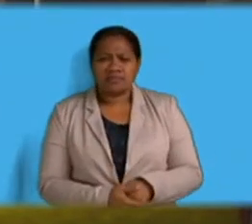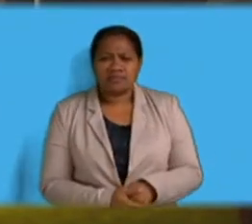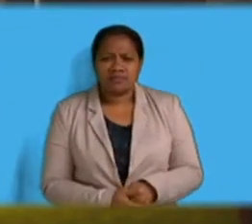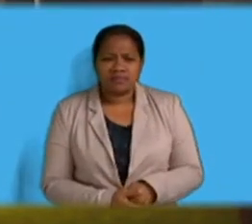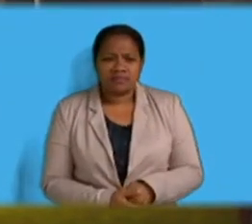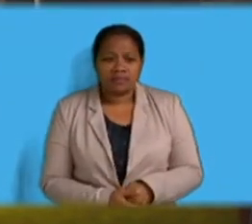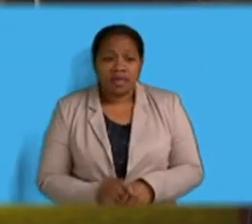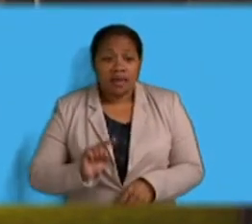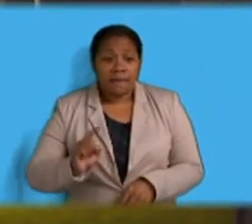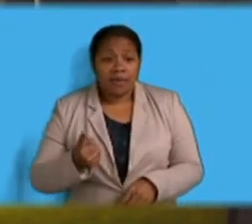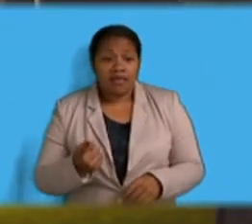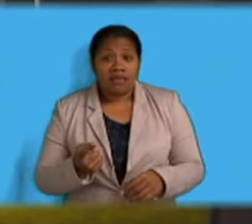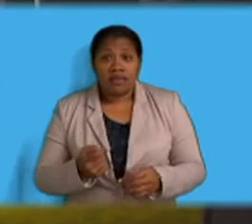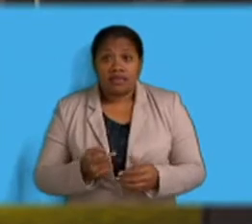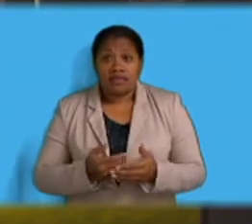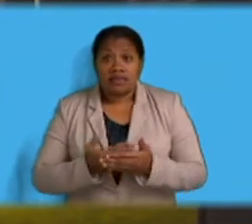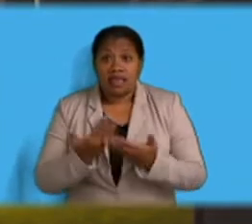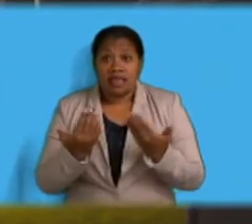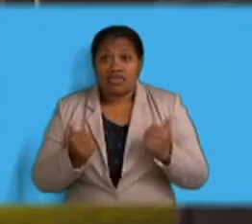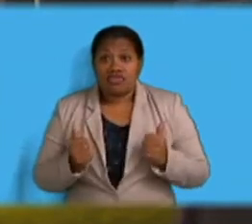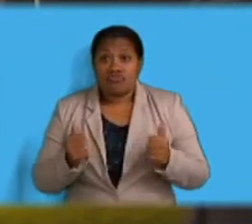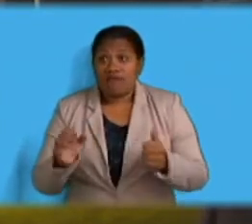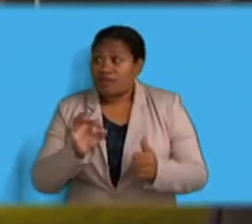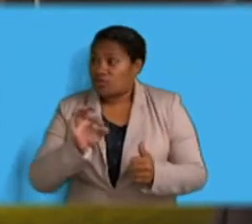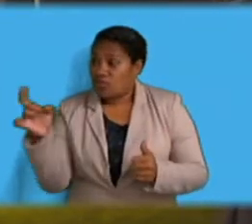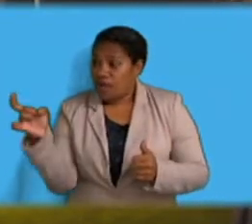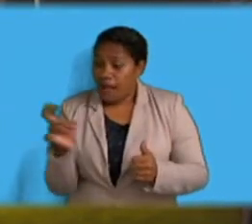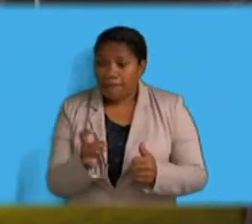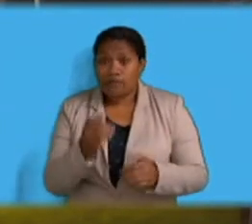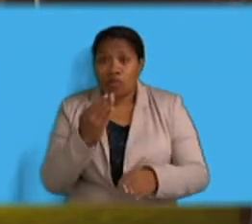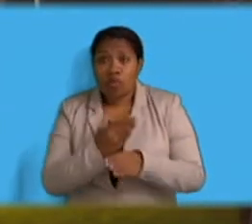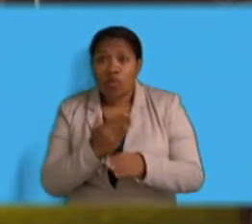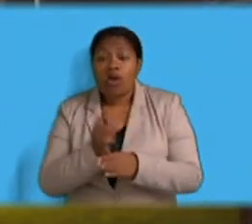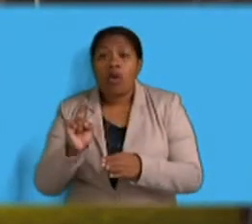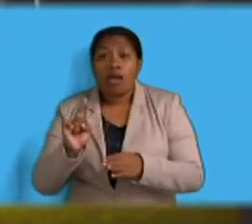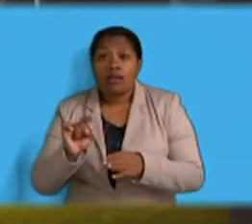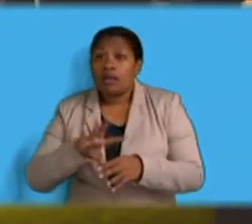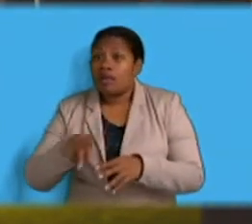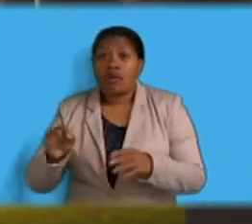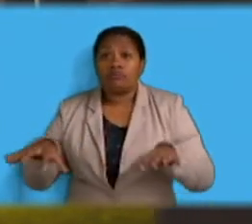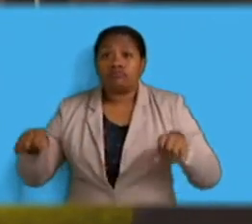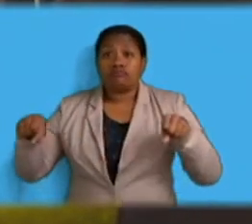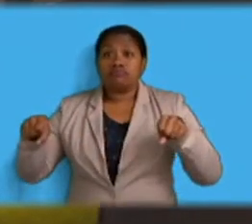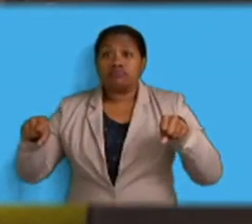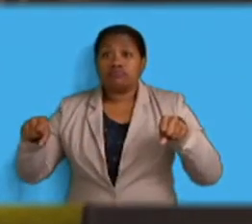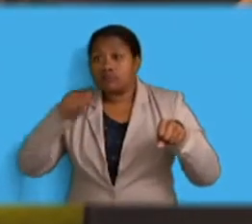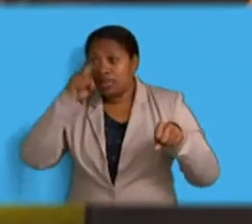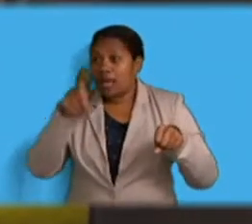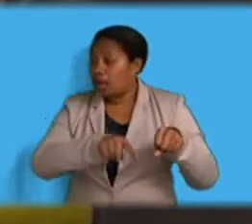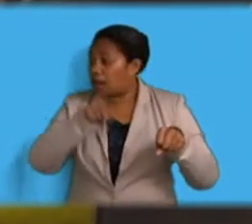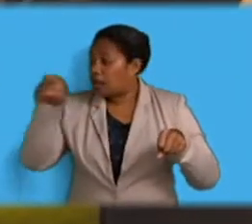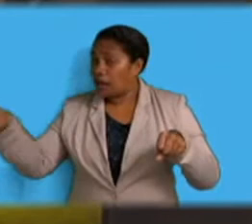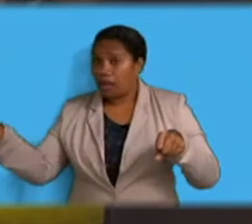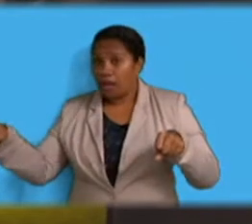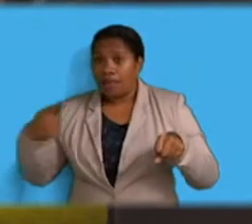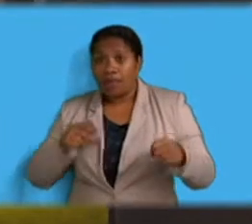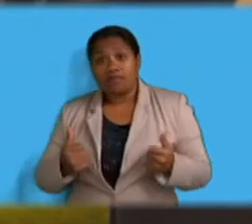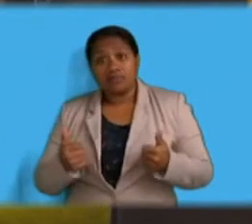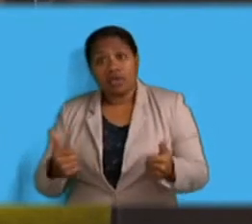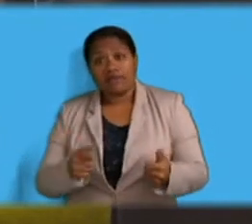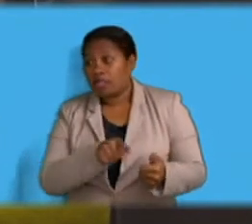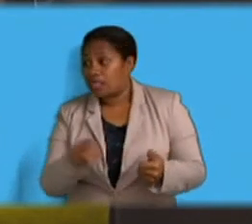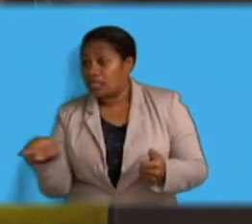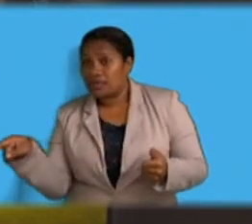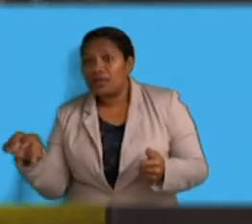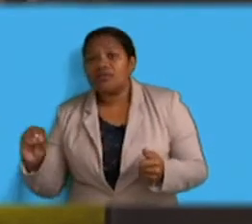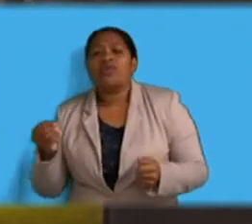that the driver does not come to work, everything stops still, because they cannot get from A to B. So everybody in the civil service plays a